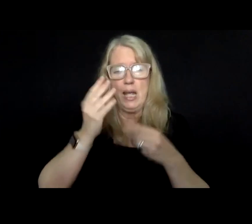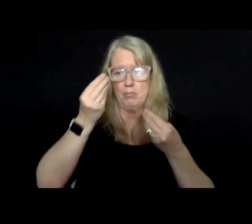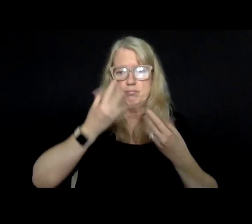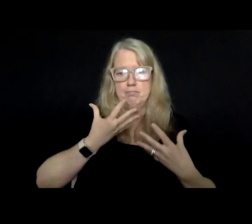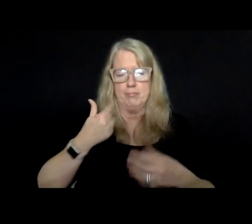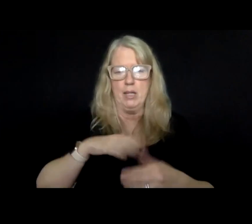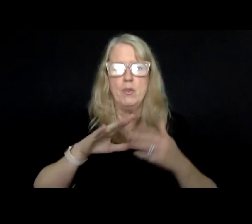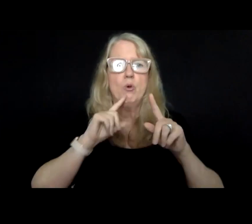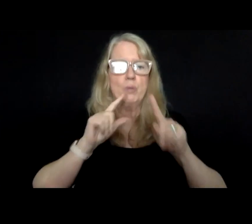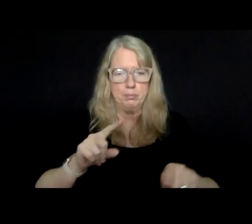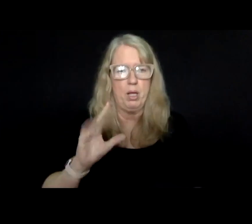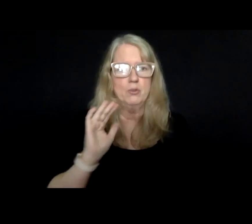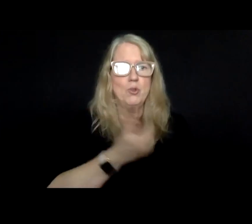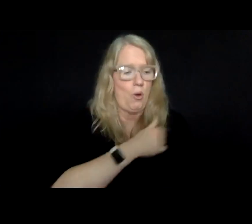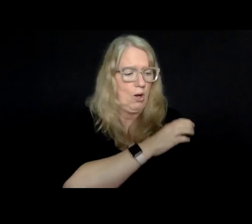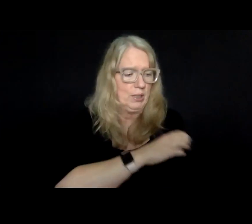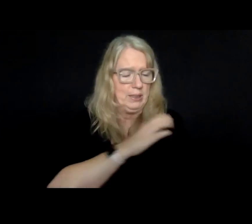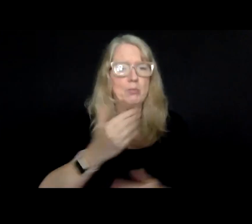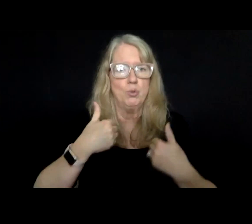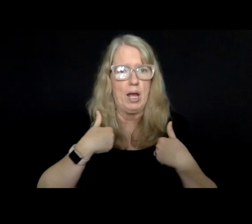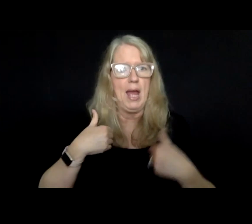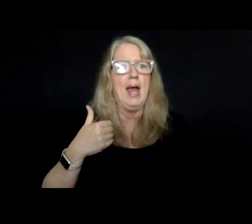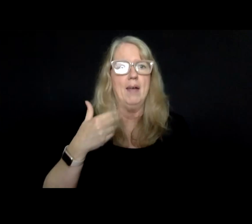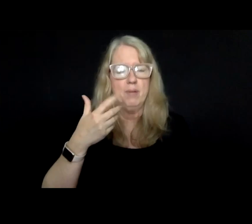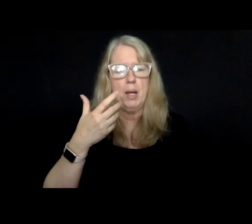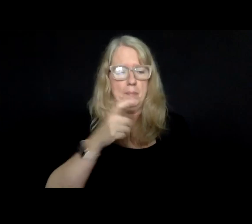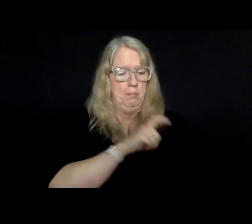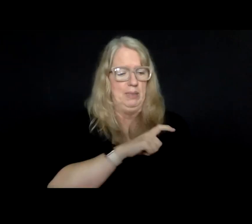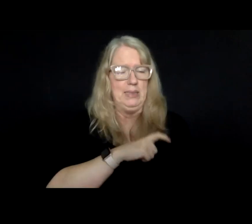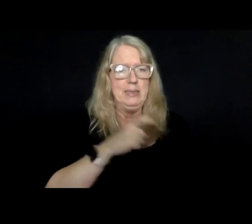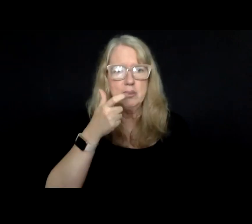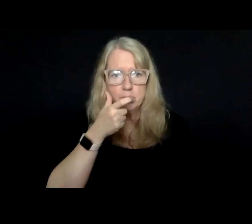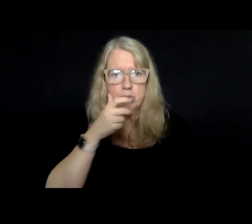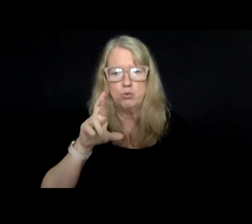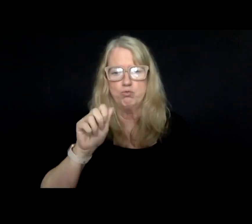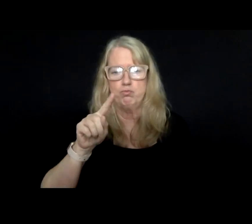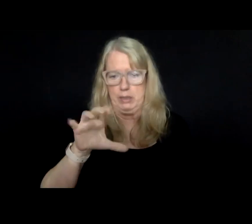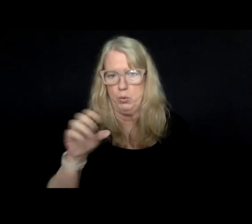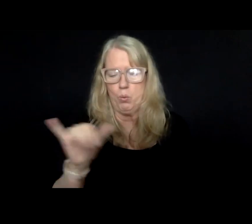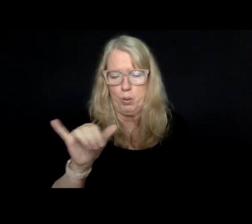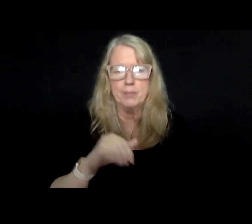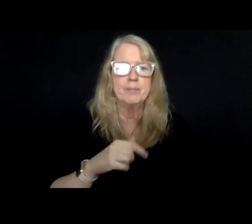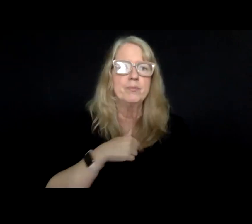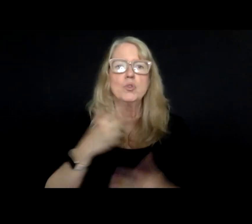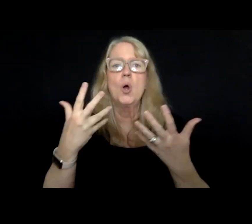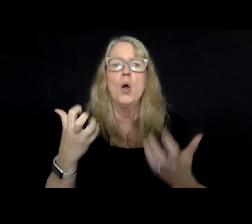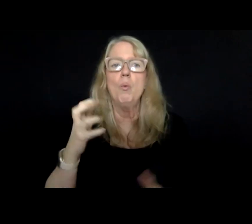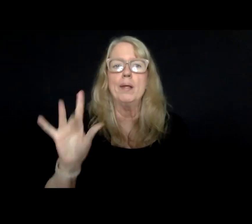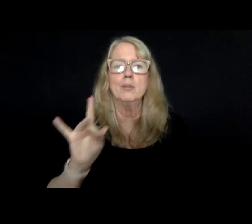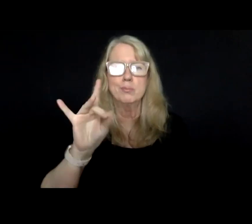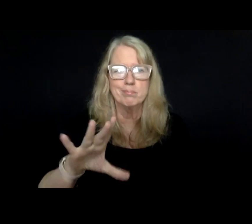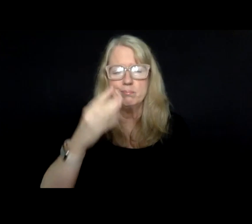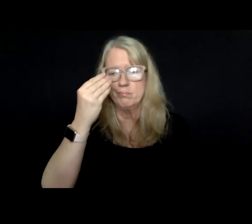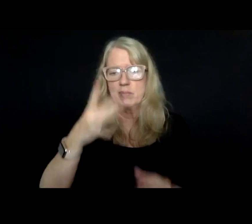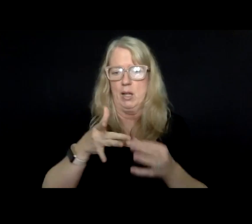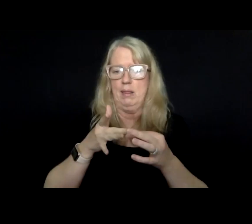us respond. So our clinicians do carry police radio as well. I want to say that to lead into the